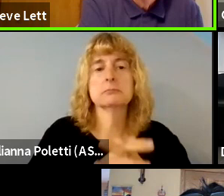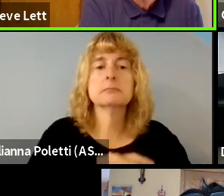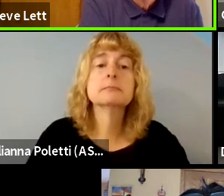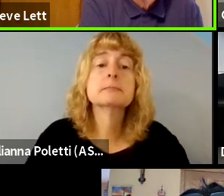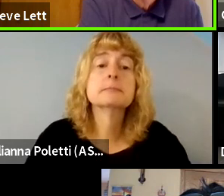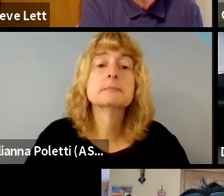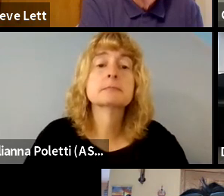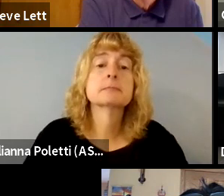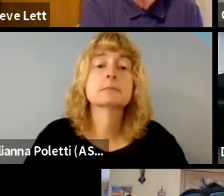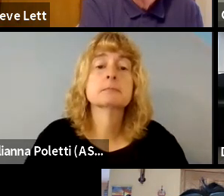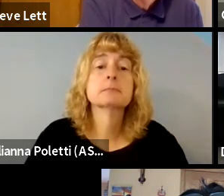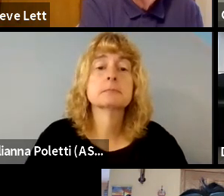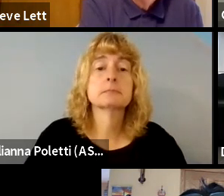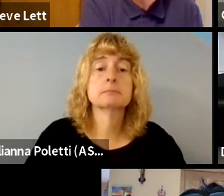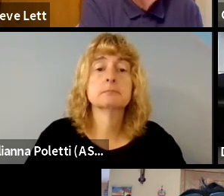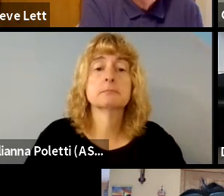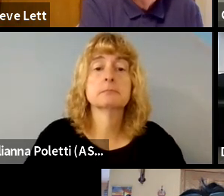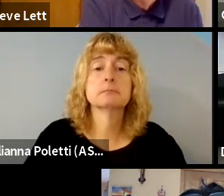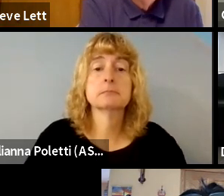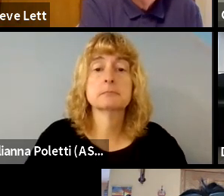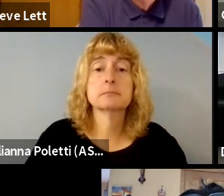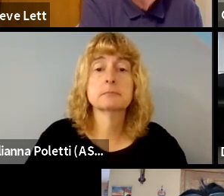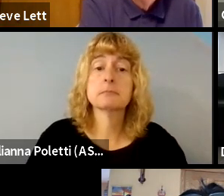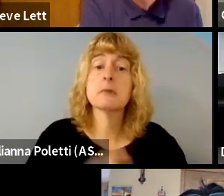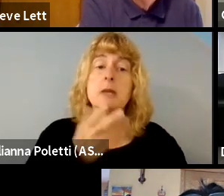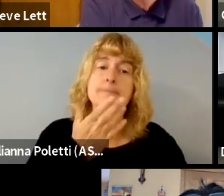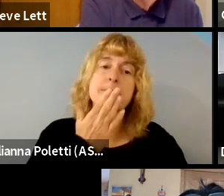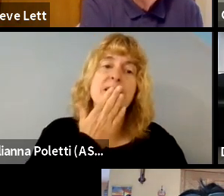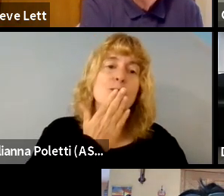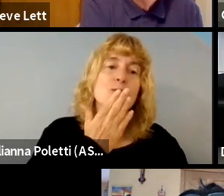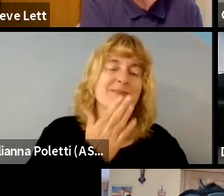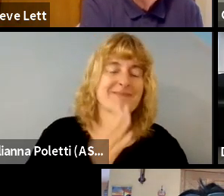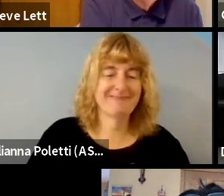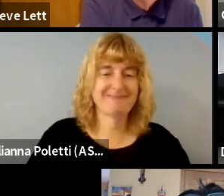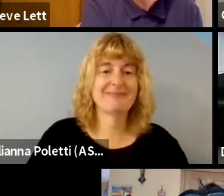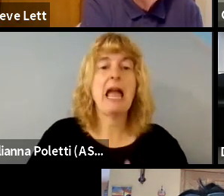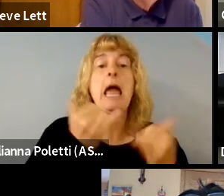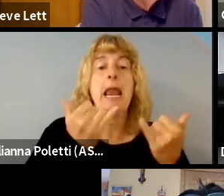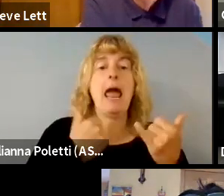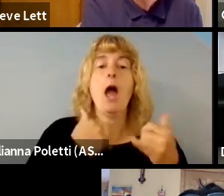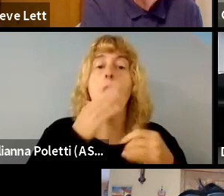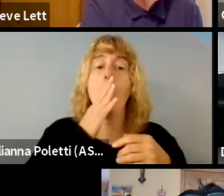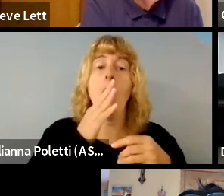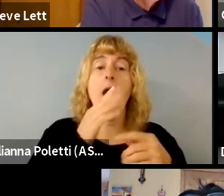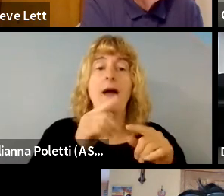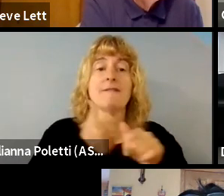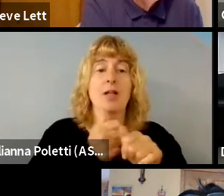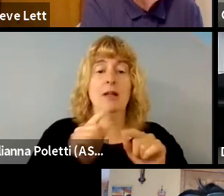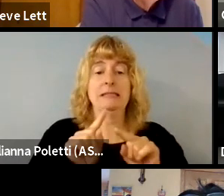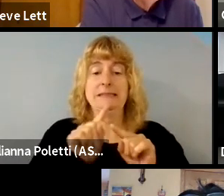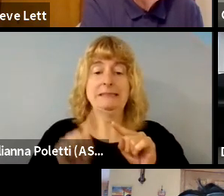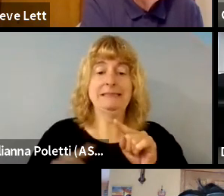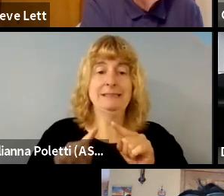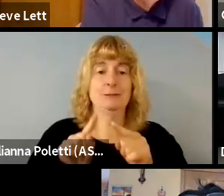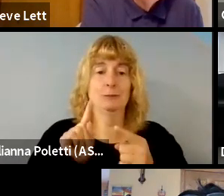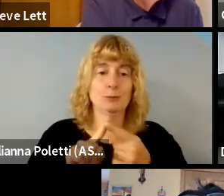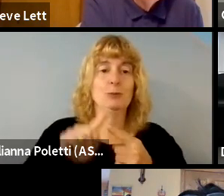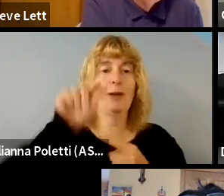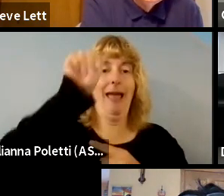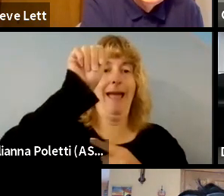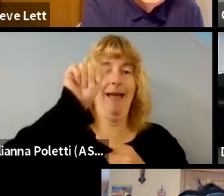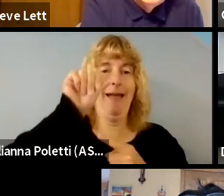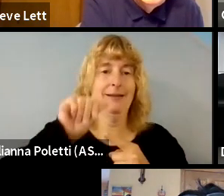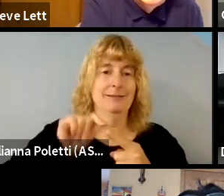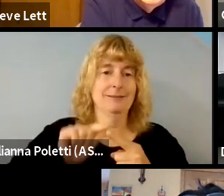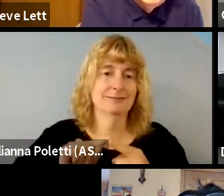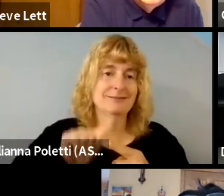Okay, so thank you, Chairman. I'm going to go in reverse alphabetical order by first name to call on this,